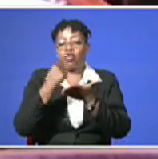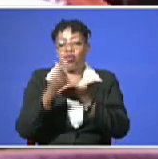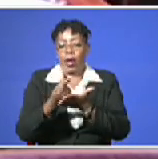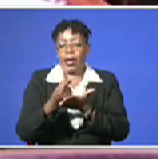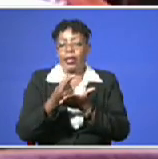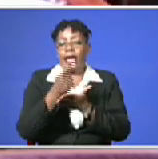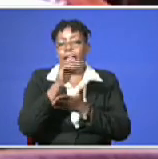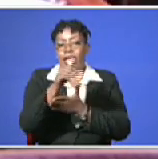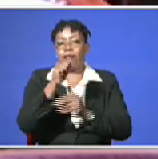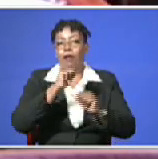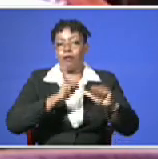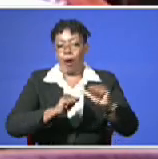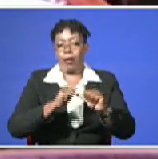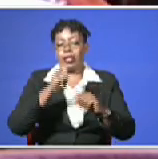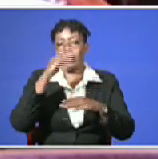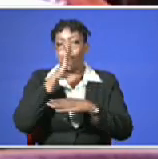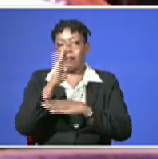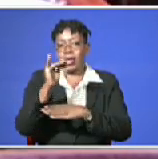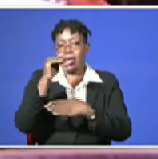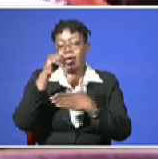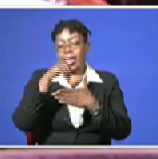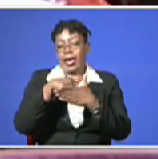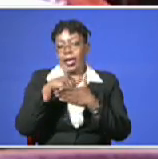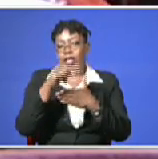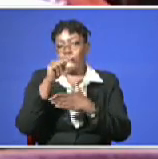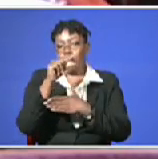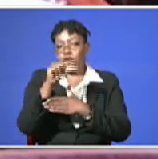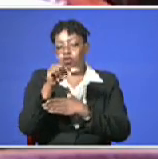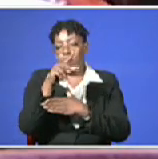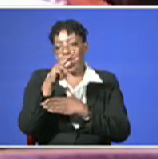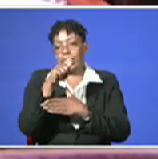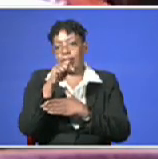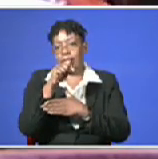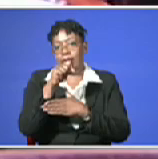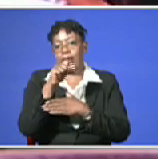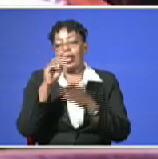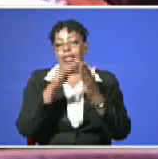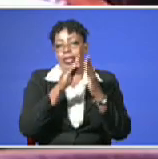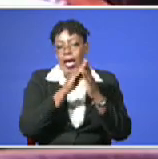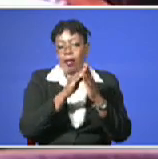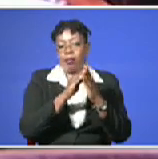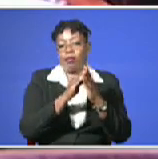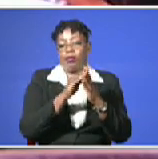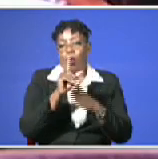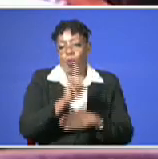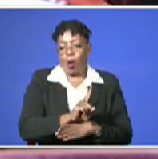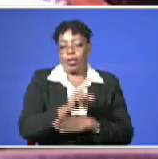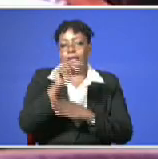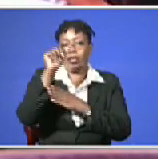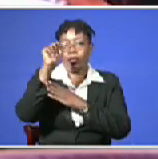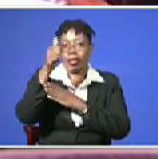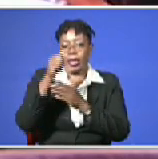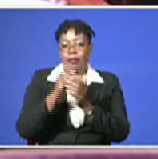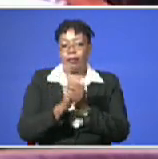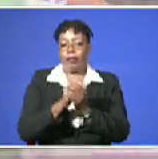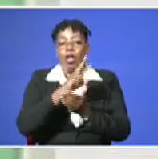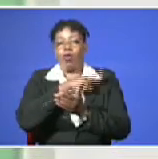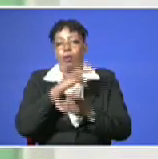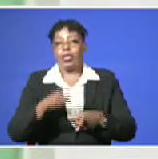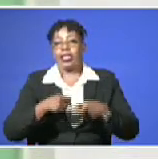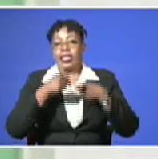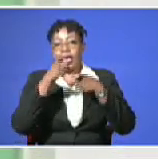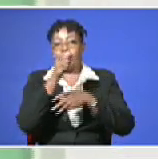as representative for Bayne and Grantstown. On a scale of 1 to 10, 1 being horrible, 10 being excellent, Robinson gave himself